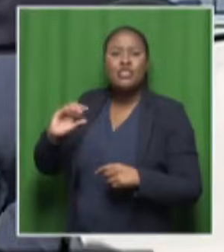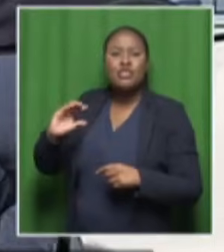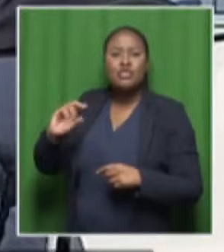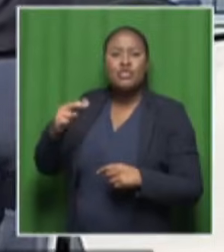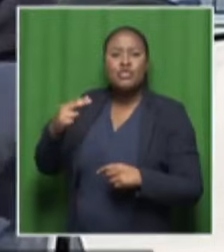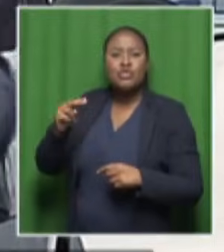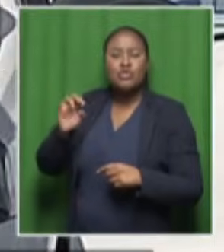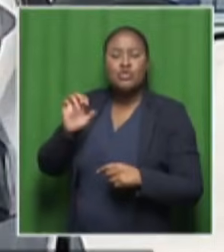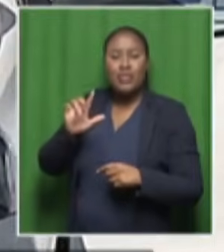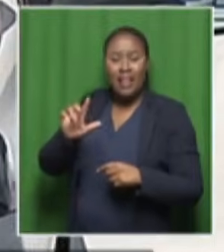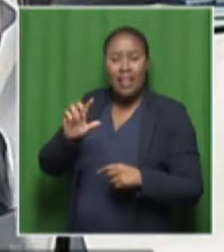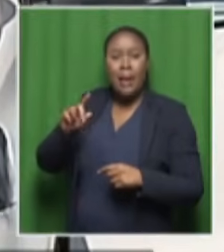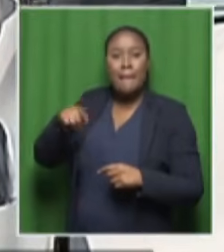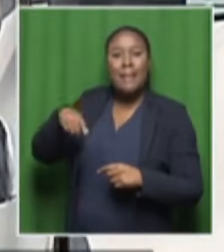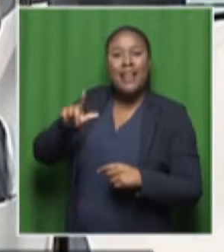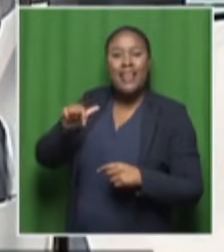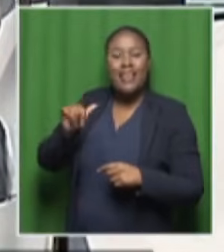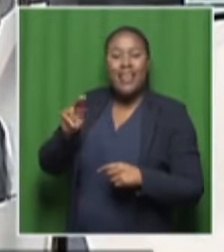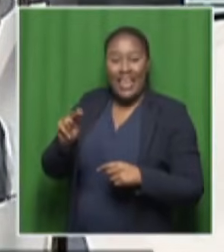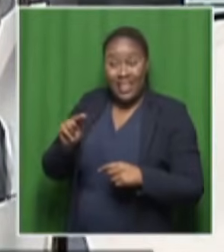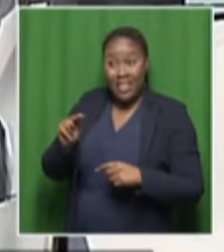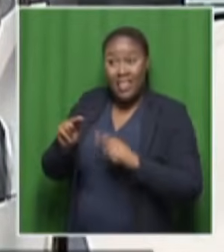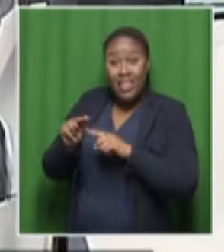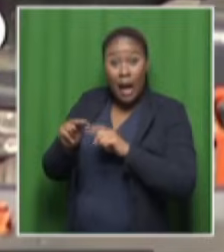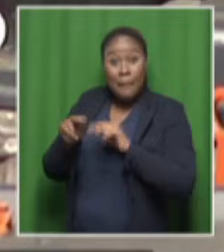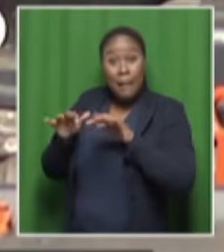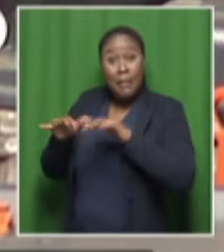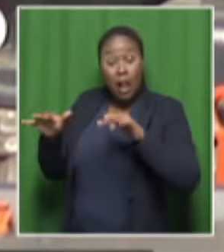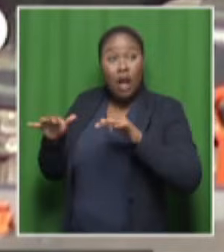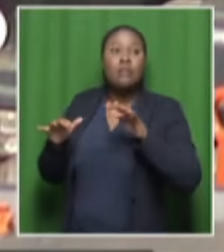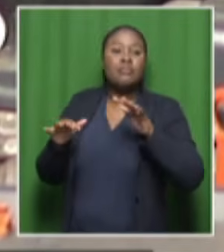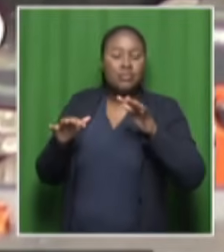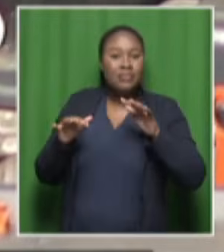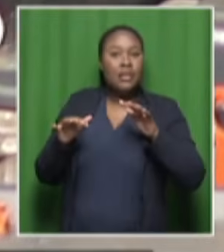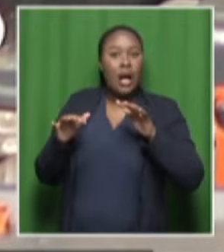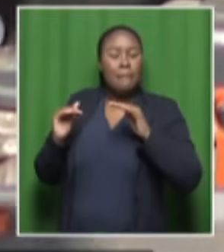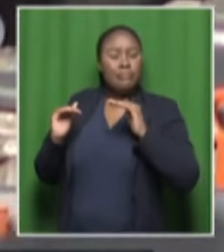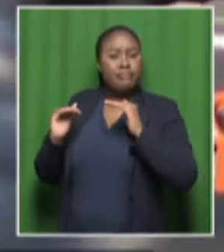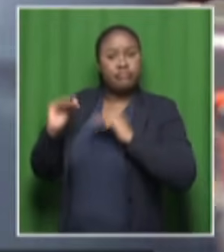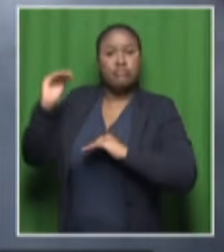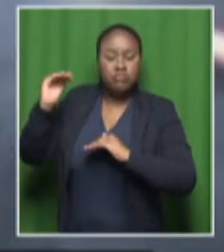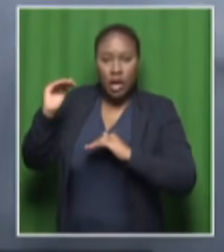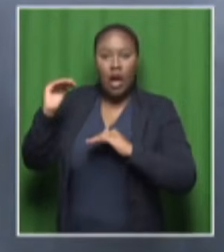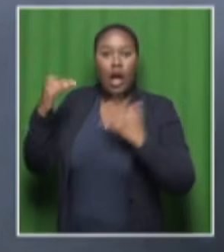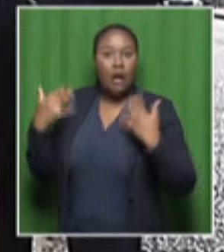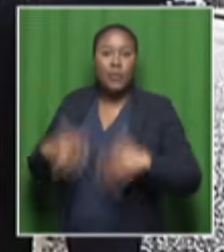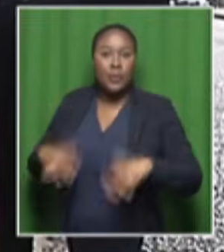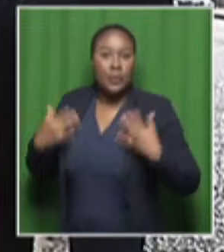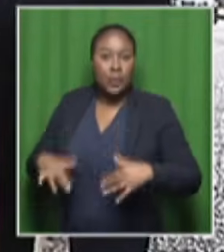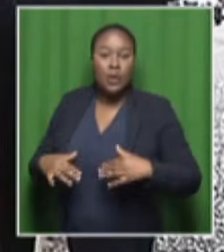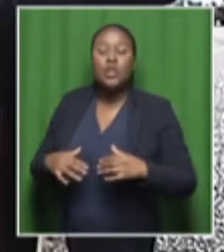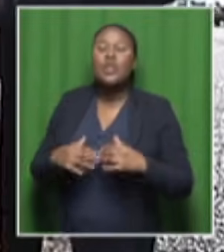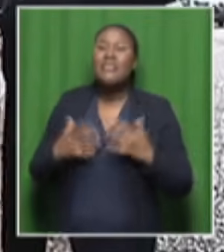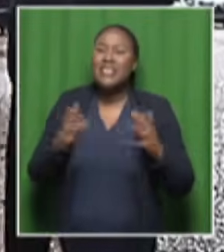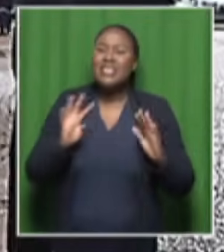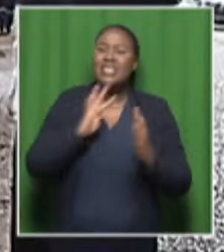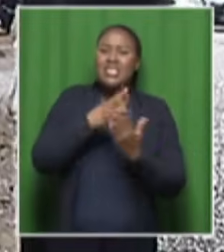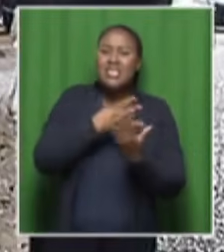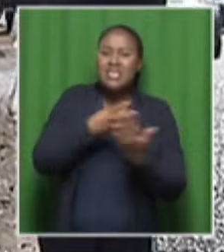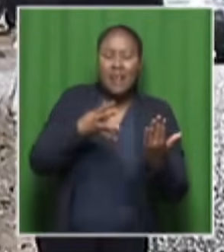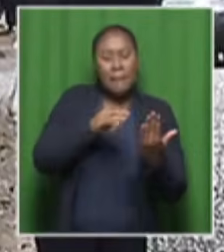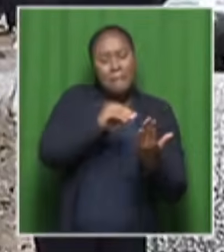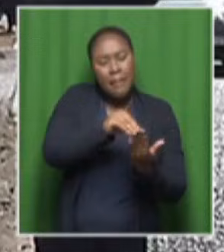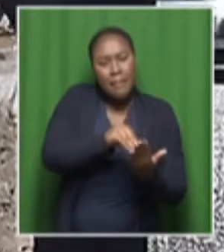ratio that is above the provincial average. So there is a number of mechanisms that we have already, interventions we have put in